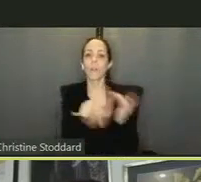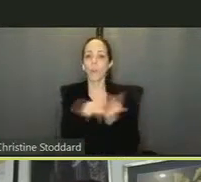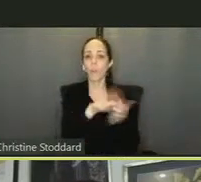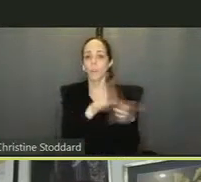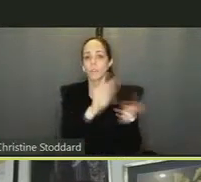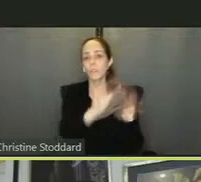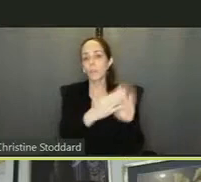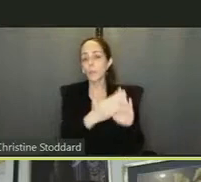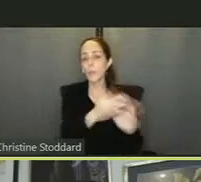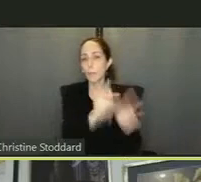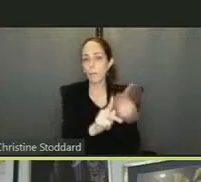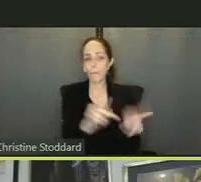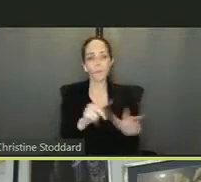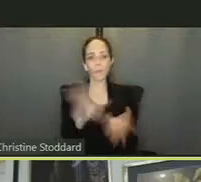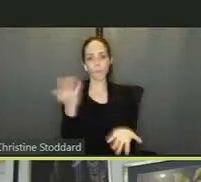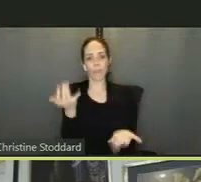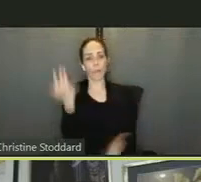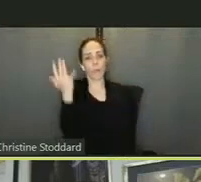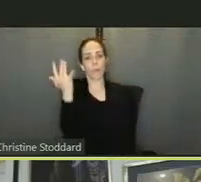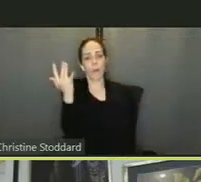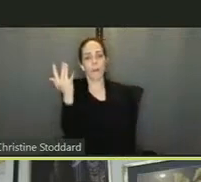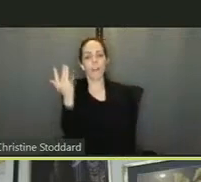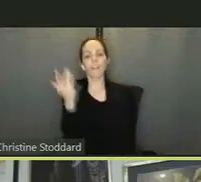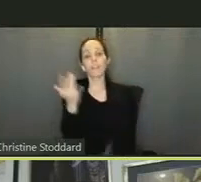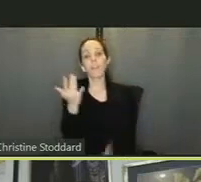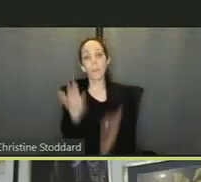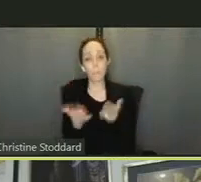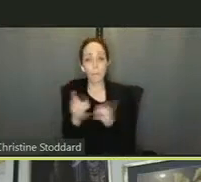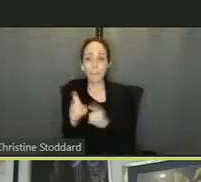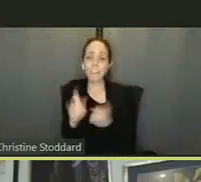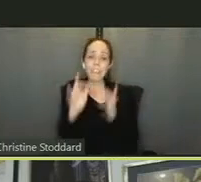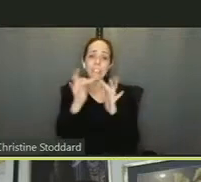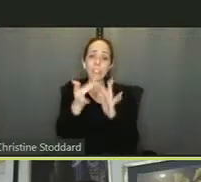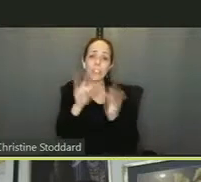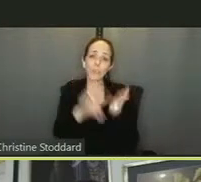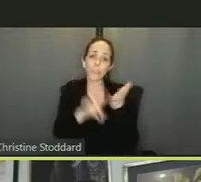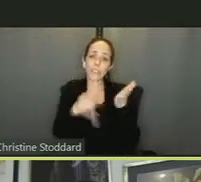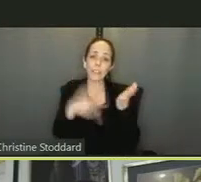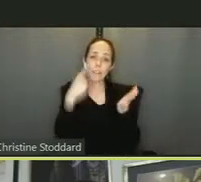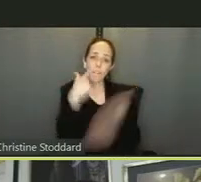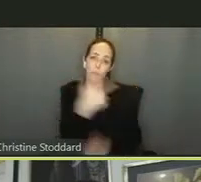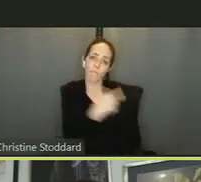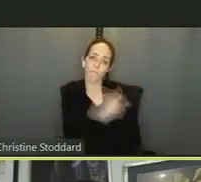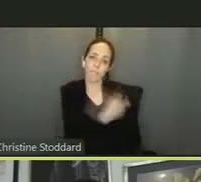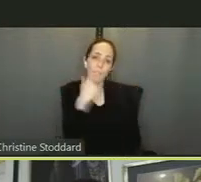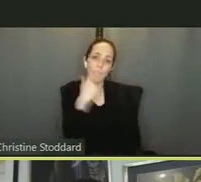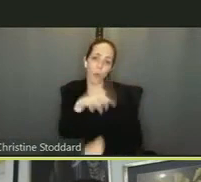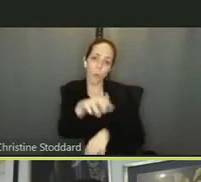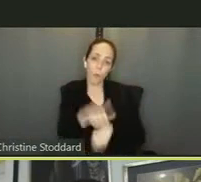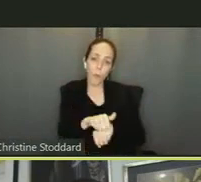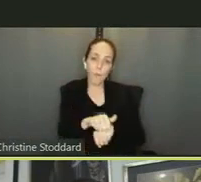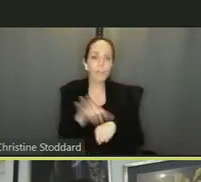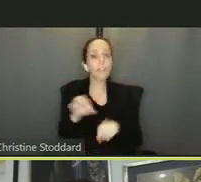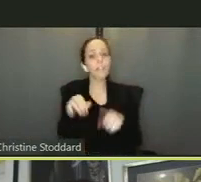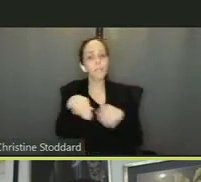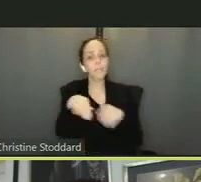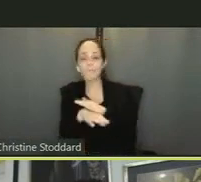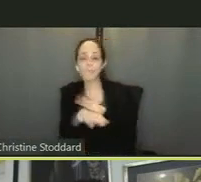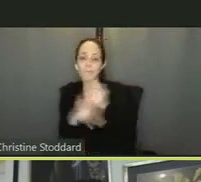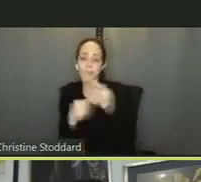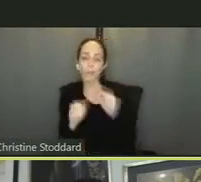There are likely many. You likely need the internet to sign up for a site. And if anyone's tried, it can be confusing. You'd have